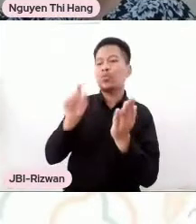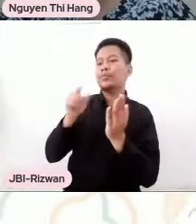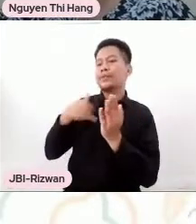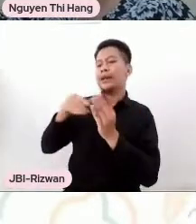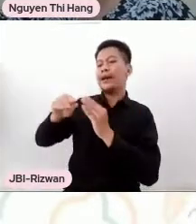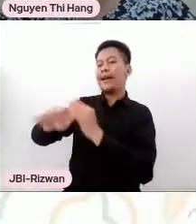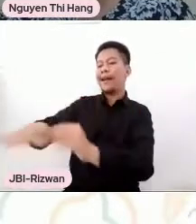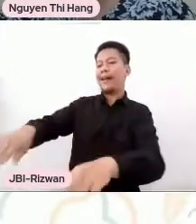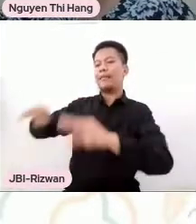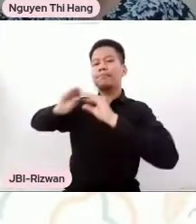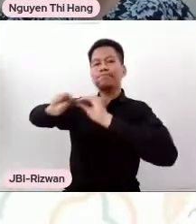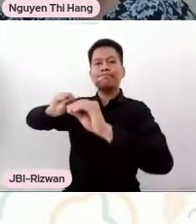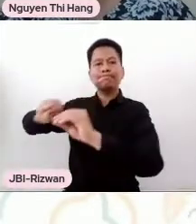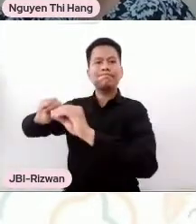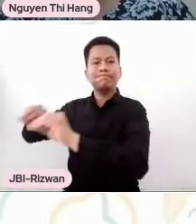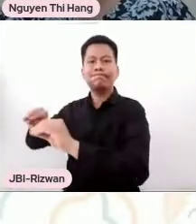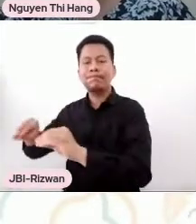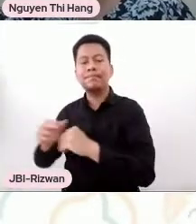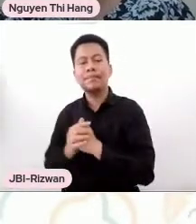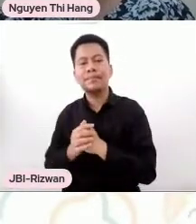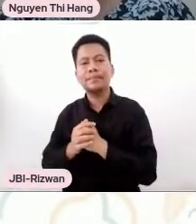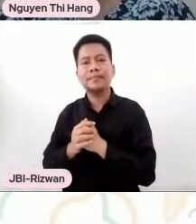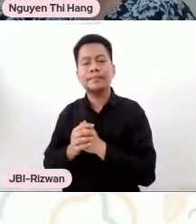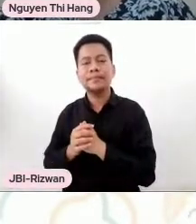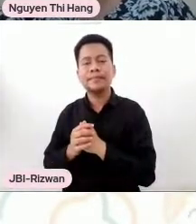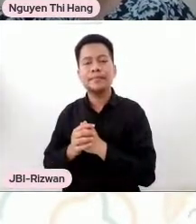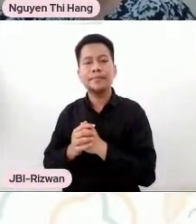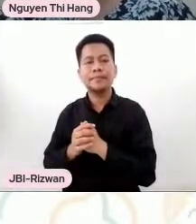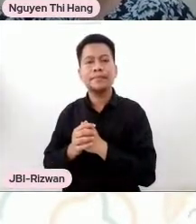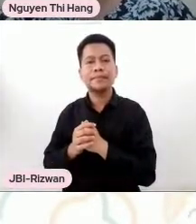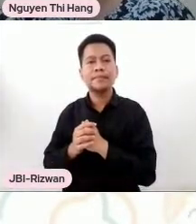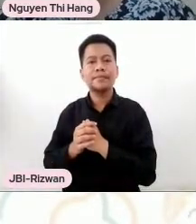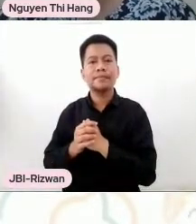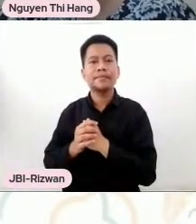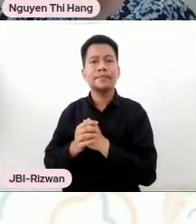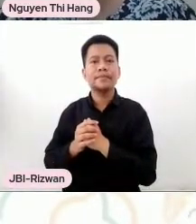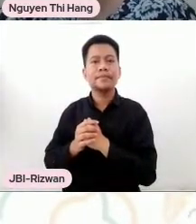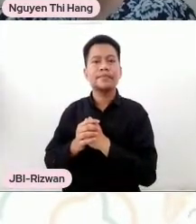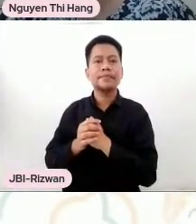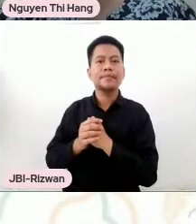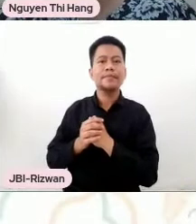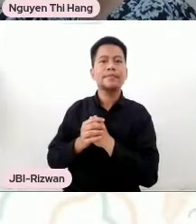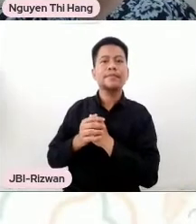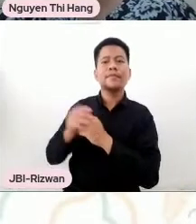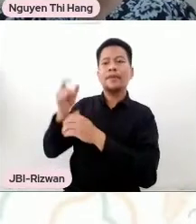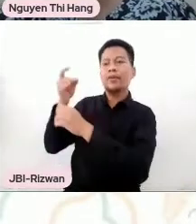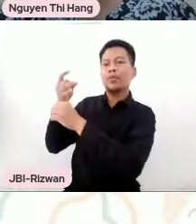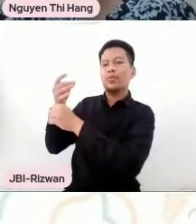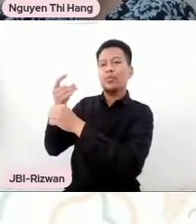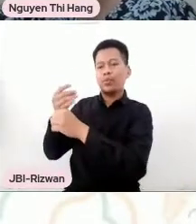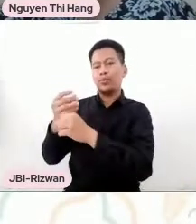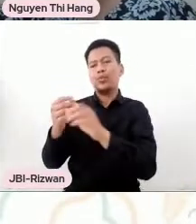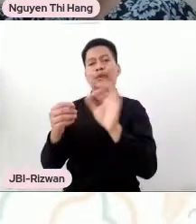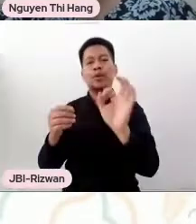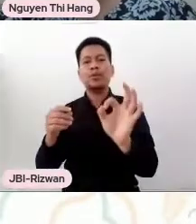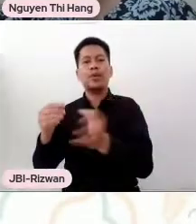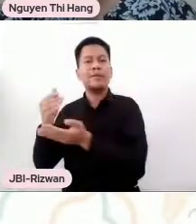we train for own teachers and parents around our country. And the